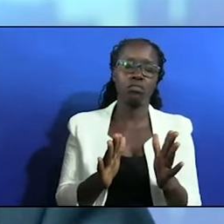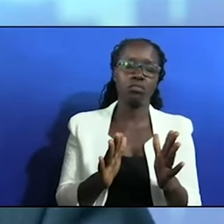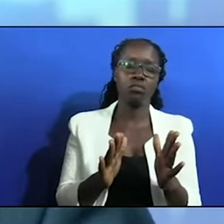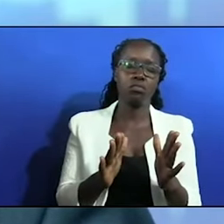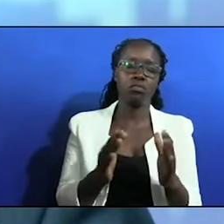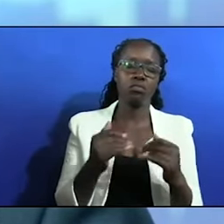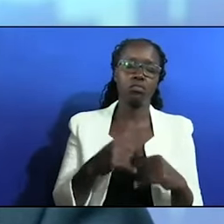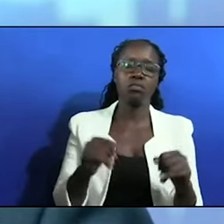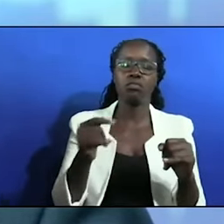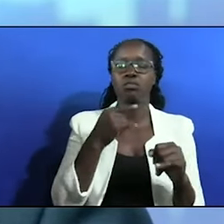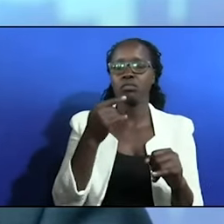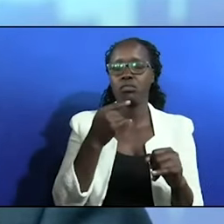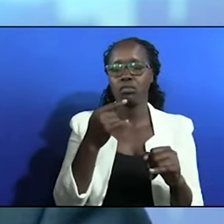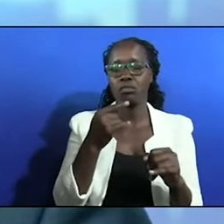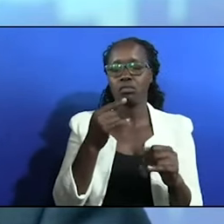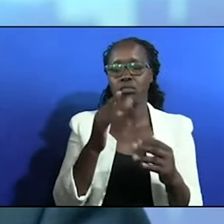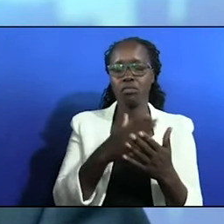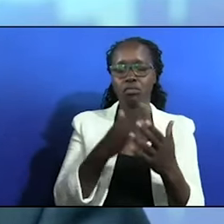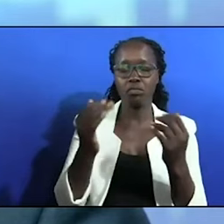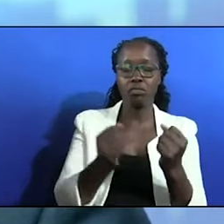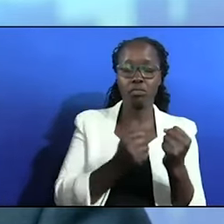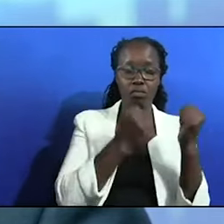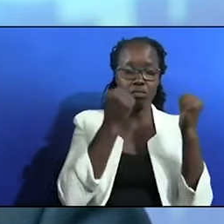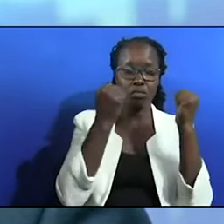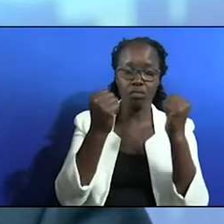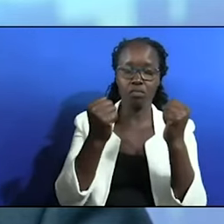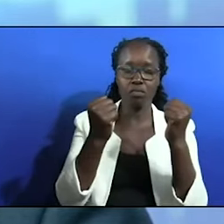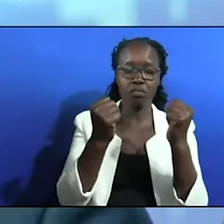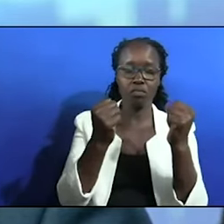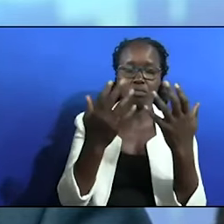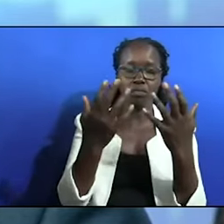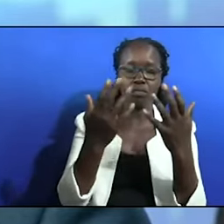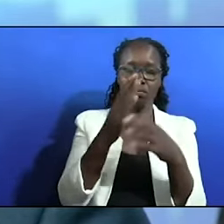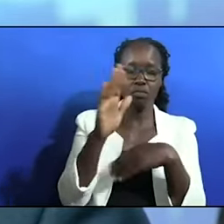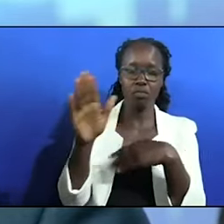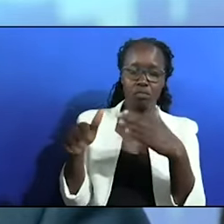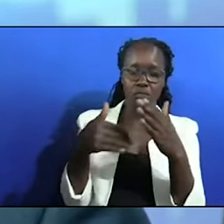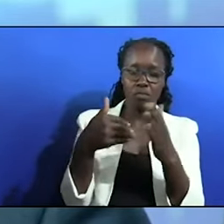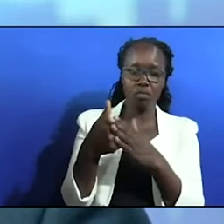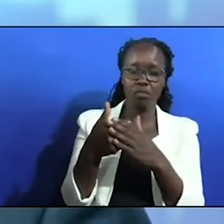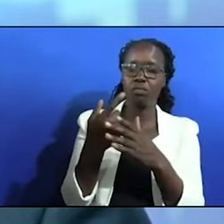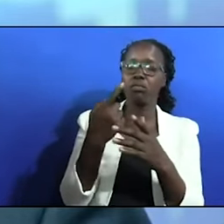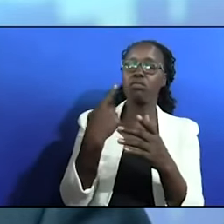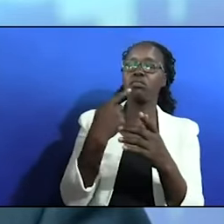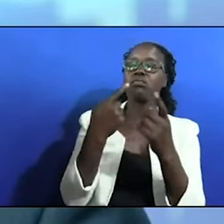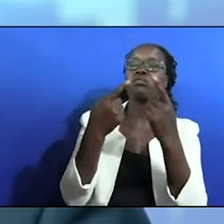You are able to save completely to all who come to you.